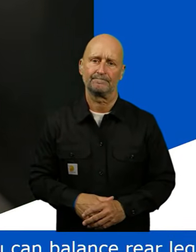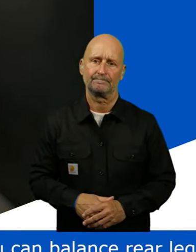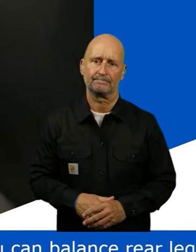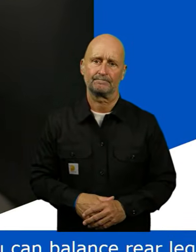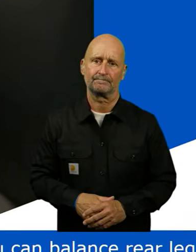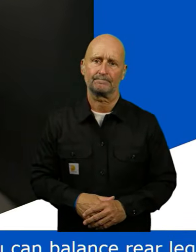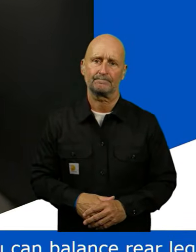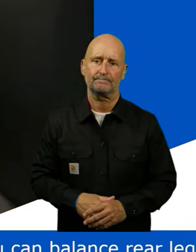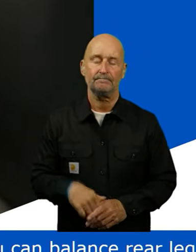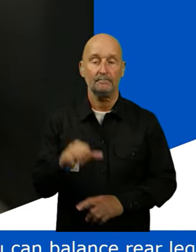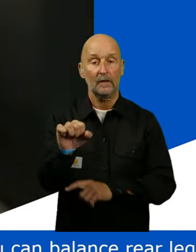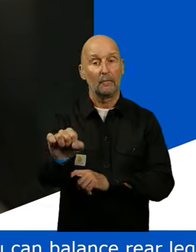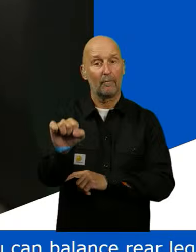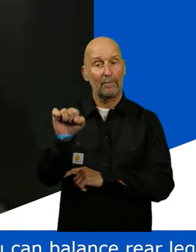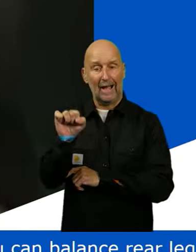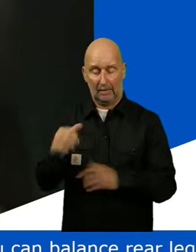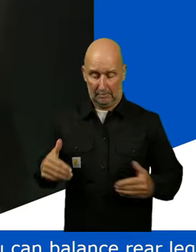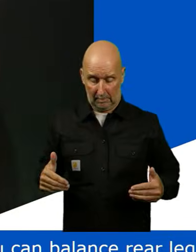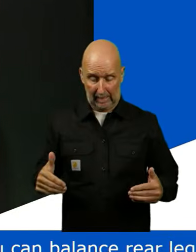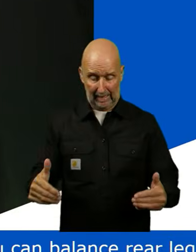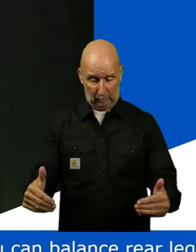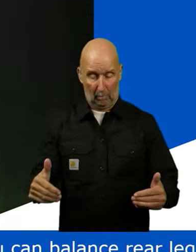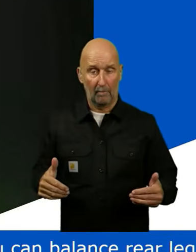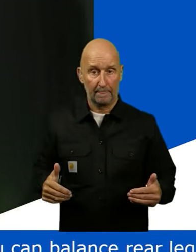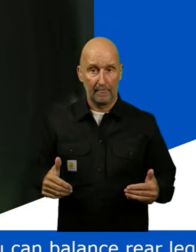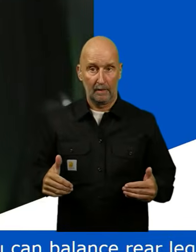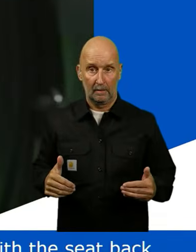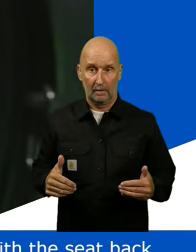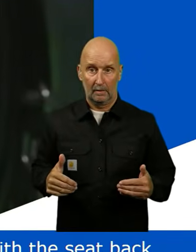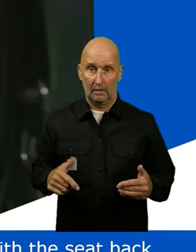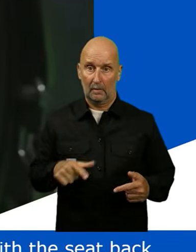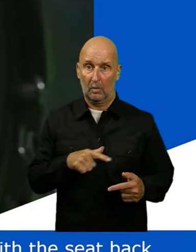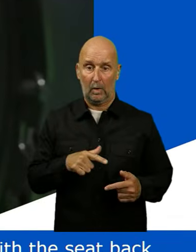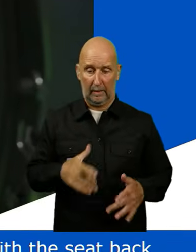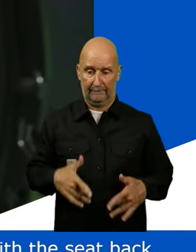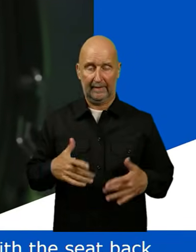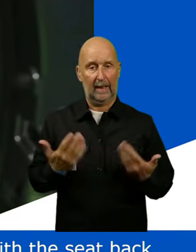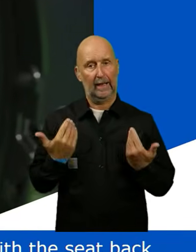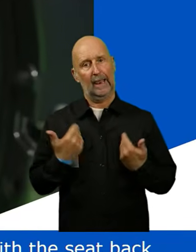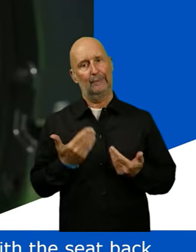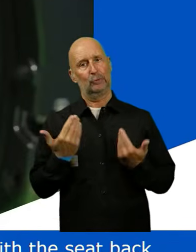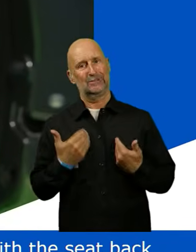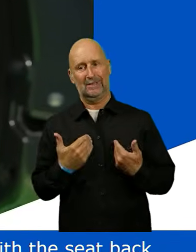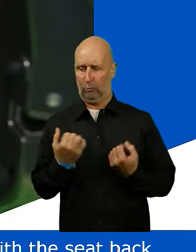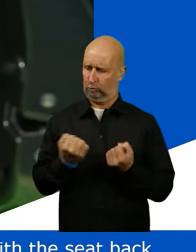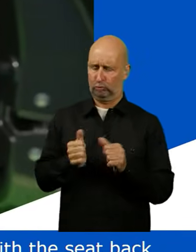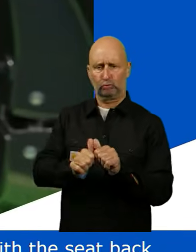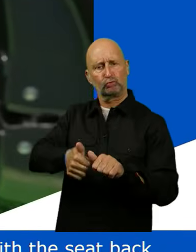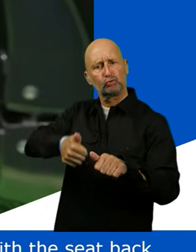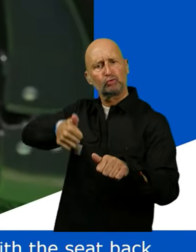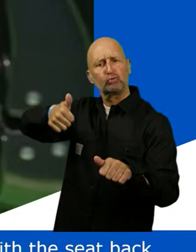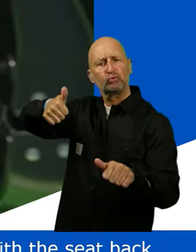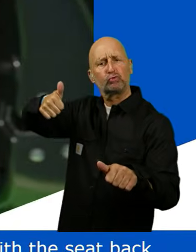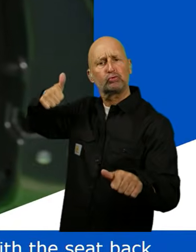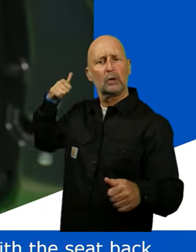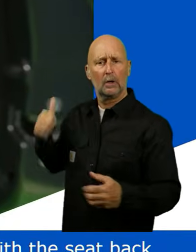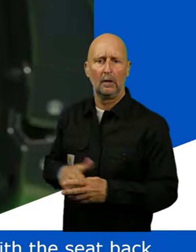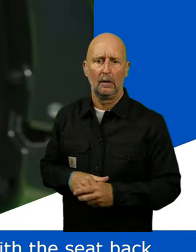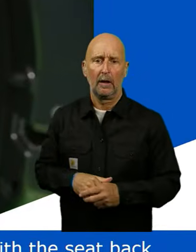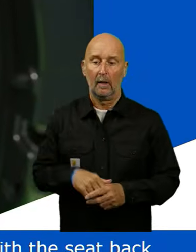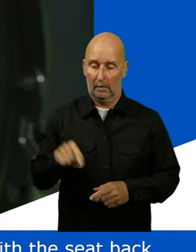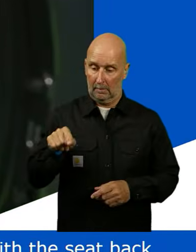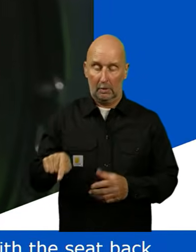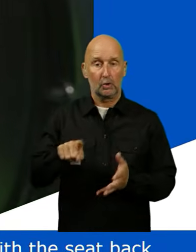With the seat fully back, there's lots of legroom, as you can see. It's almost got limousine-like legroom here. It's really spacious. And other touches